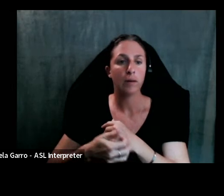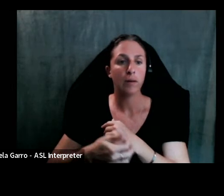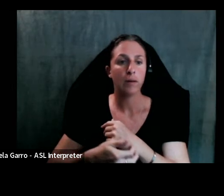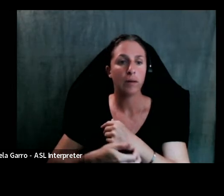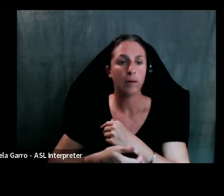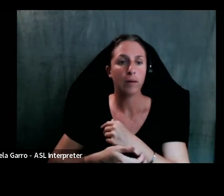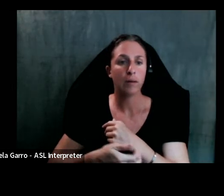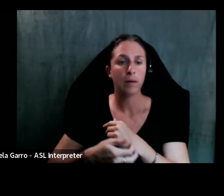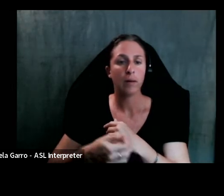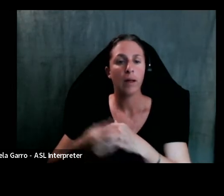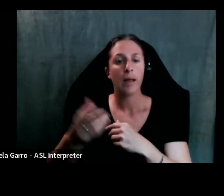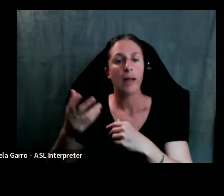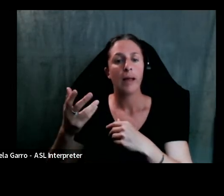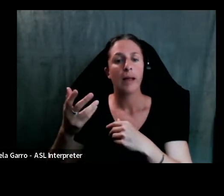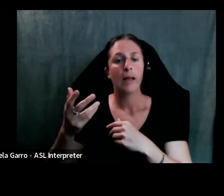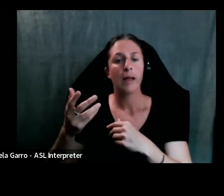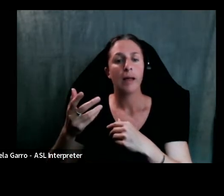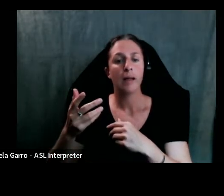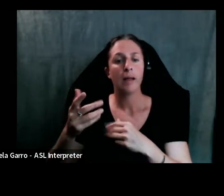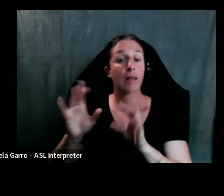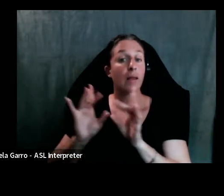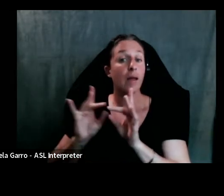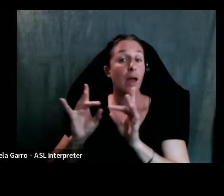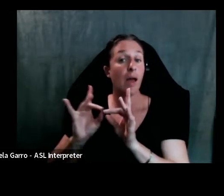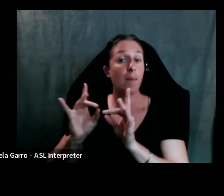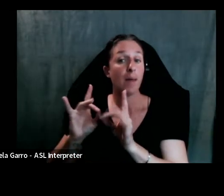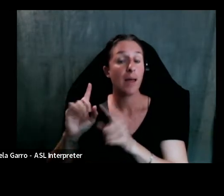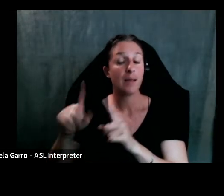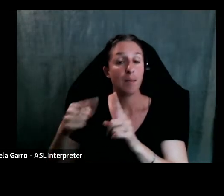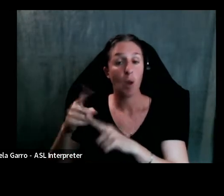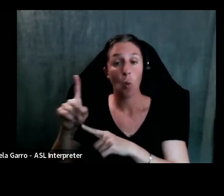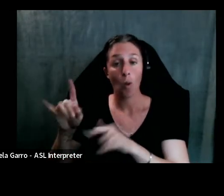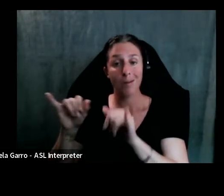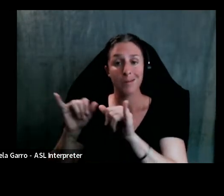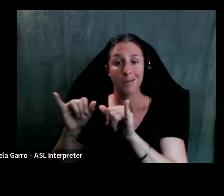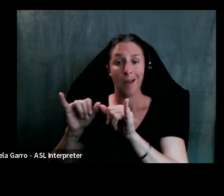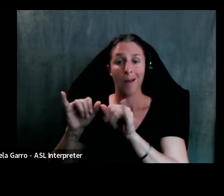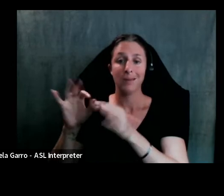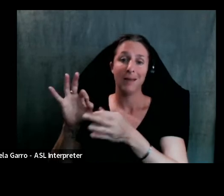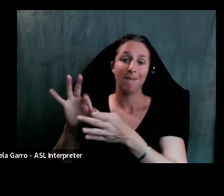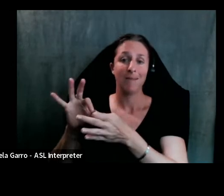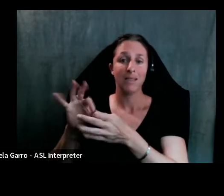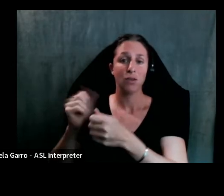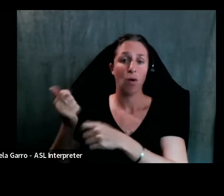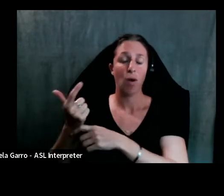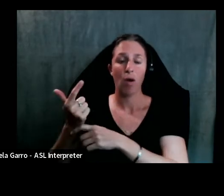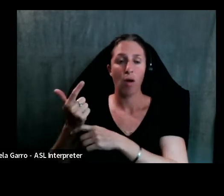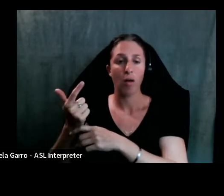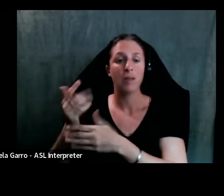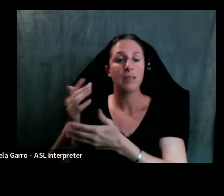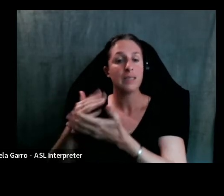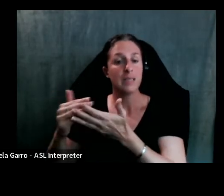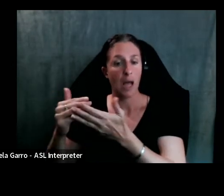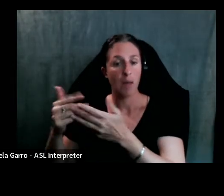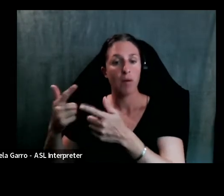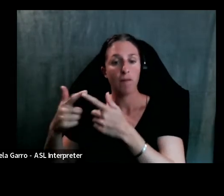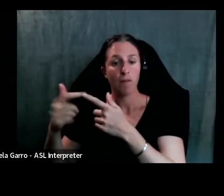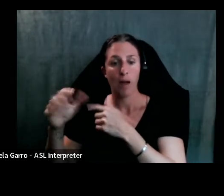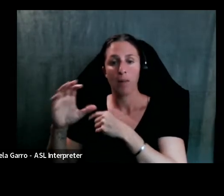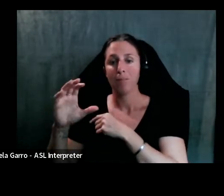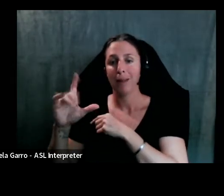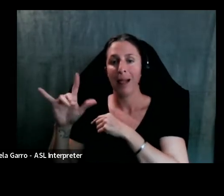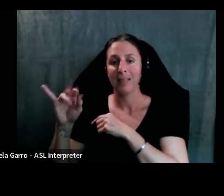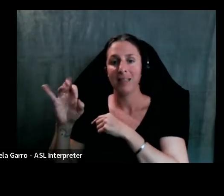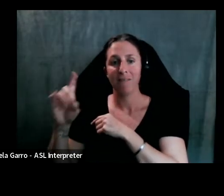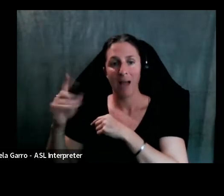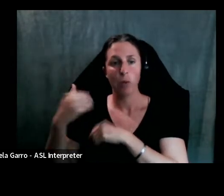Let me think for a minute. The comment about the one size fits all, some of that came from the classified, and we did have